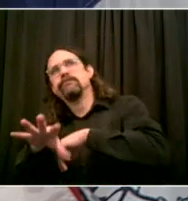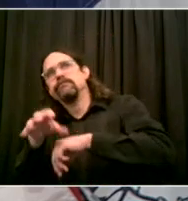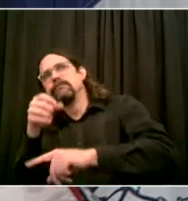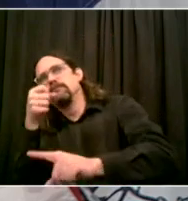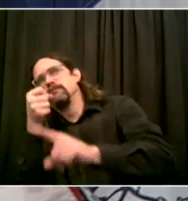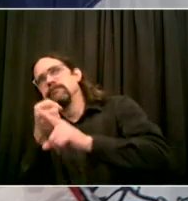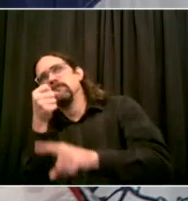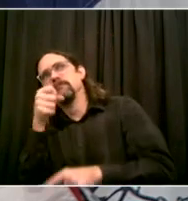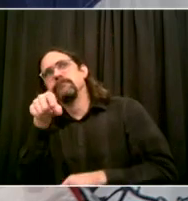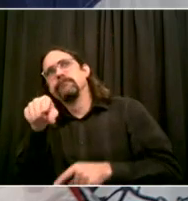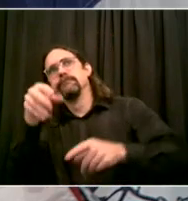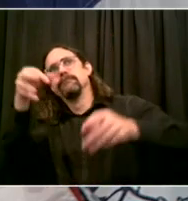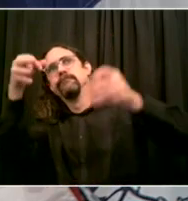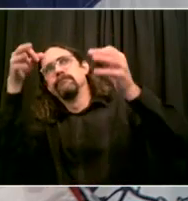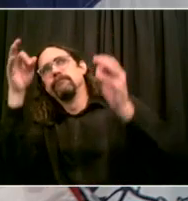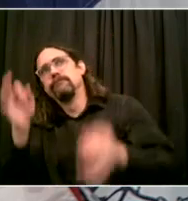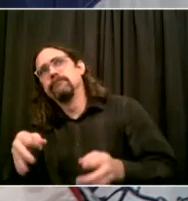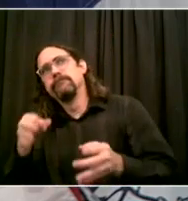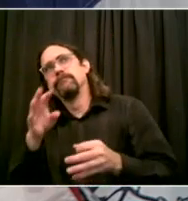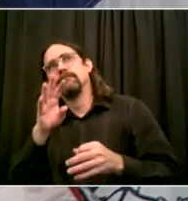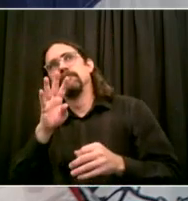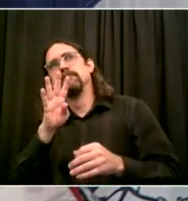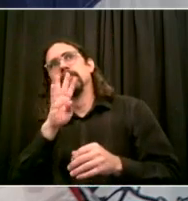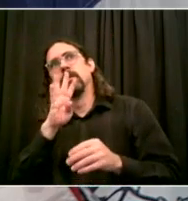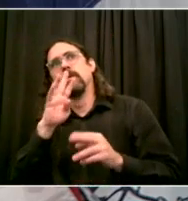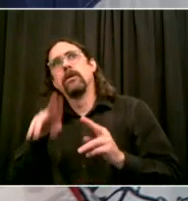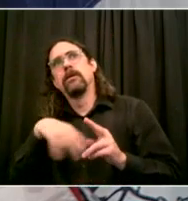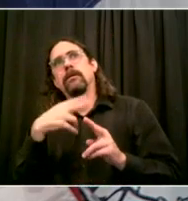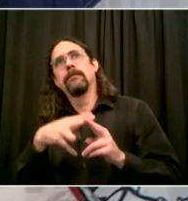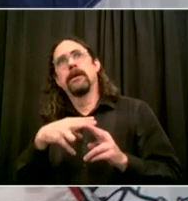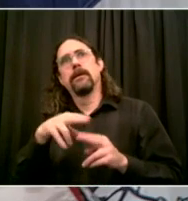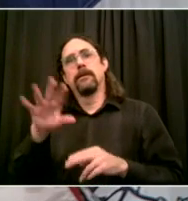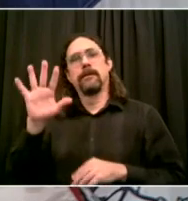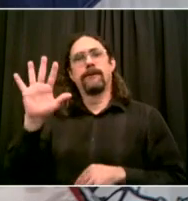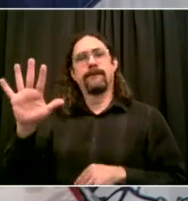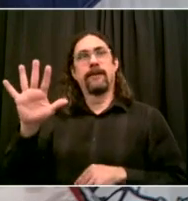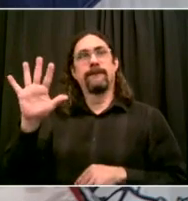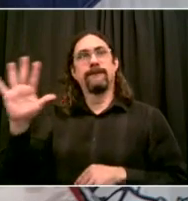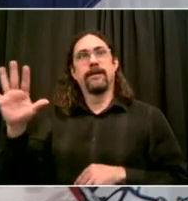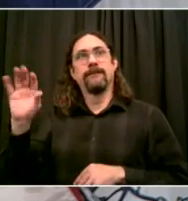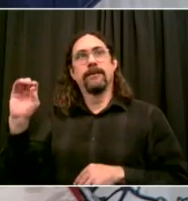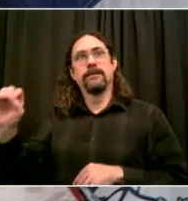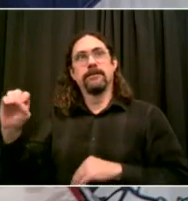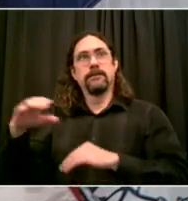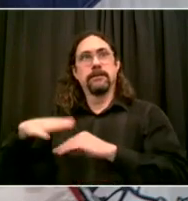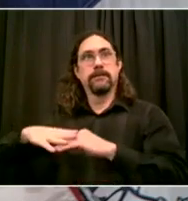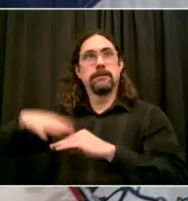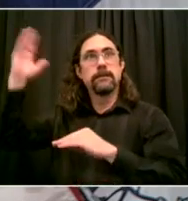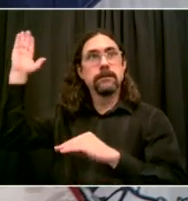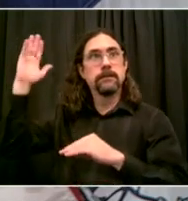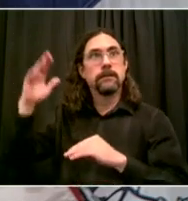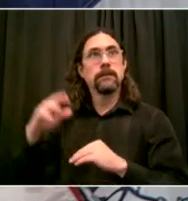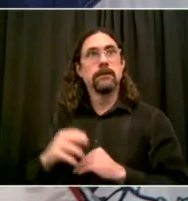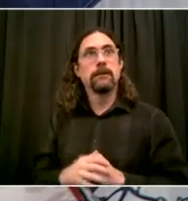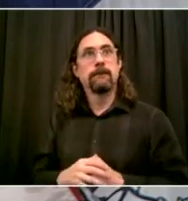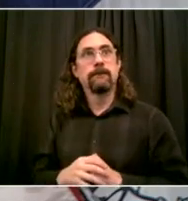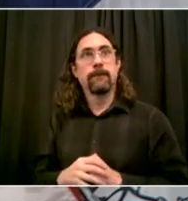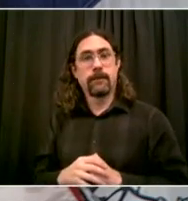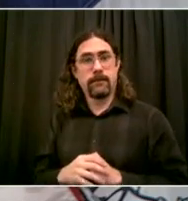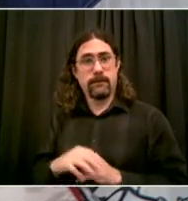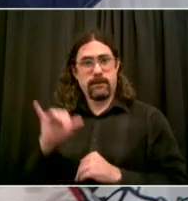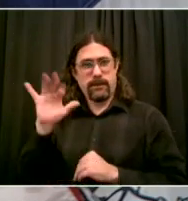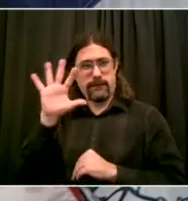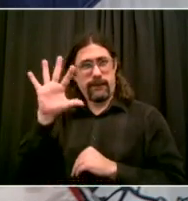rolling average. So are we setting new trigger levels, or are we doing away completely with